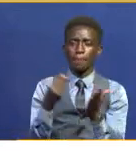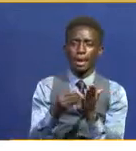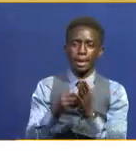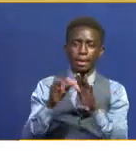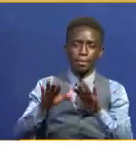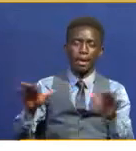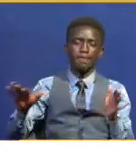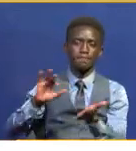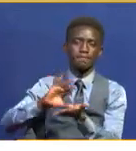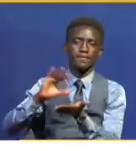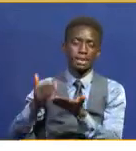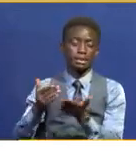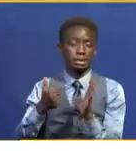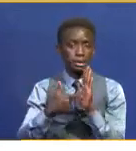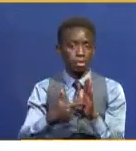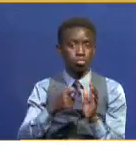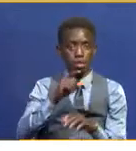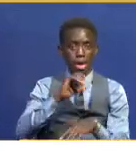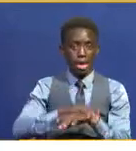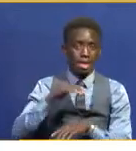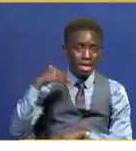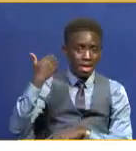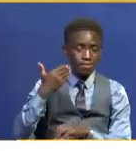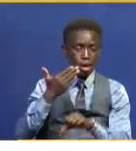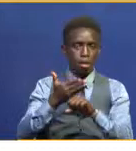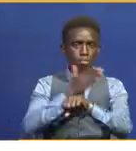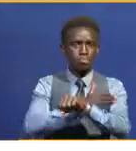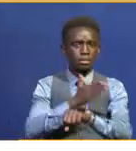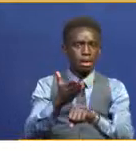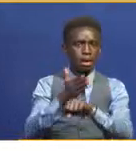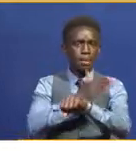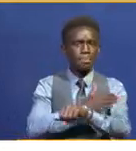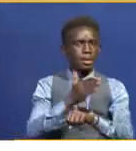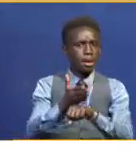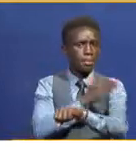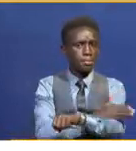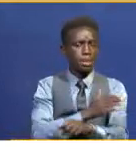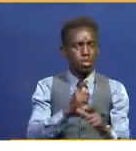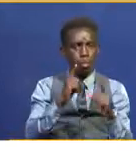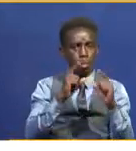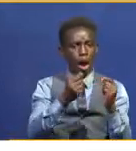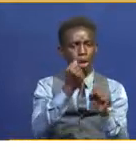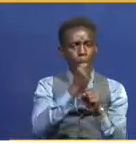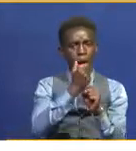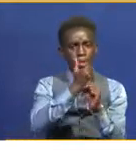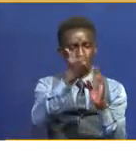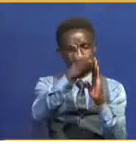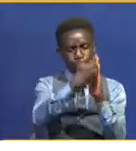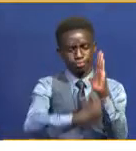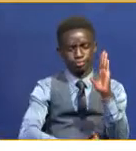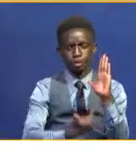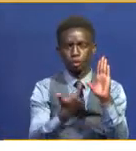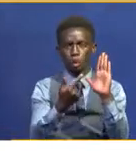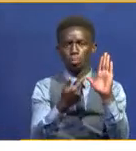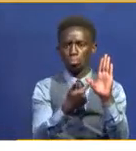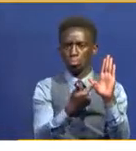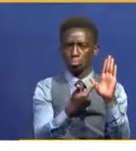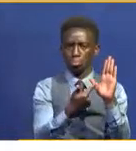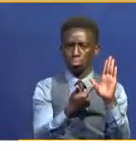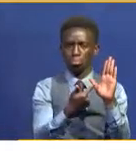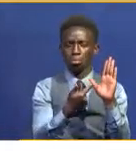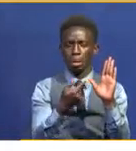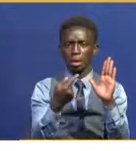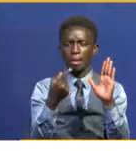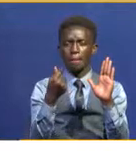do you receive regular updates? Mm-hmm. For instance, a monthly fact sheet that mm-hmm. basically just shows you the composition of that